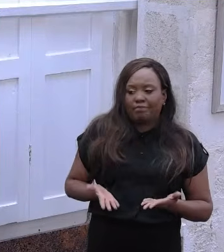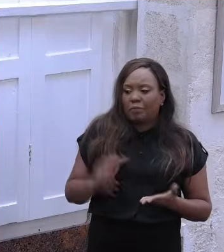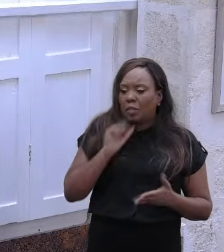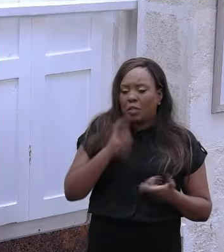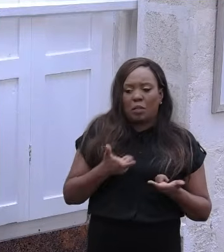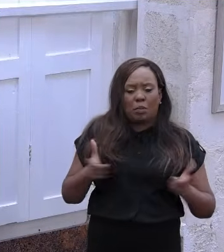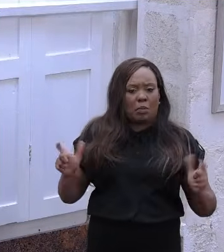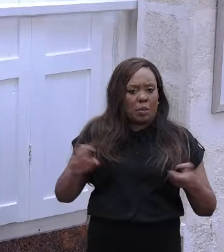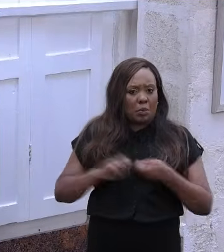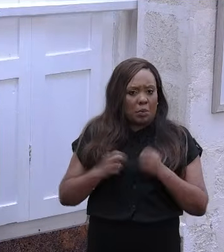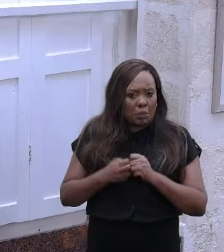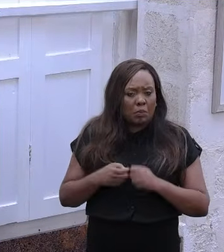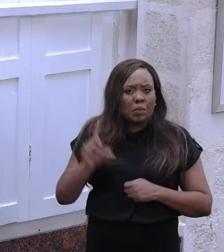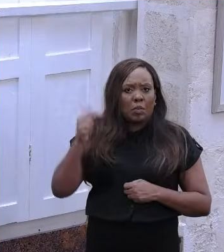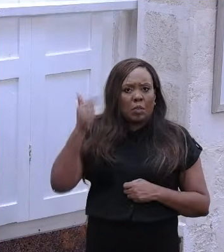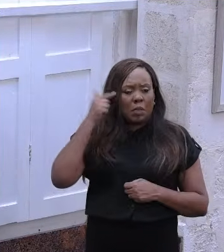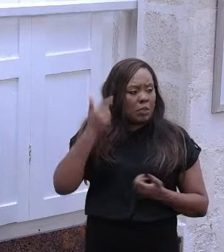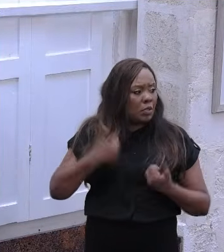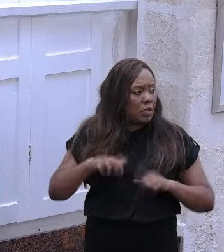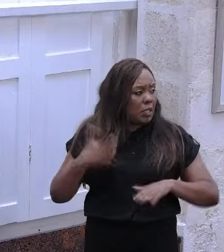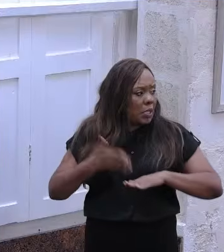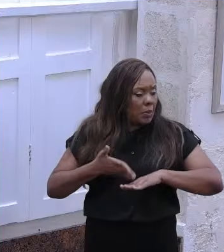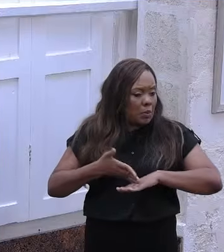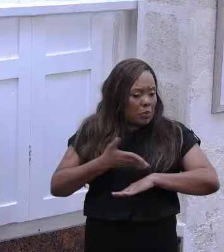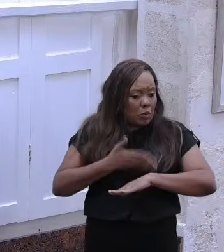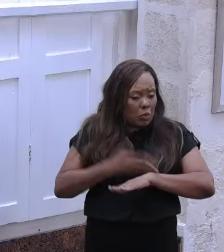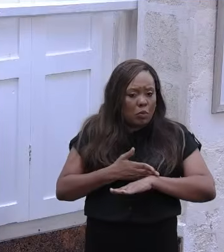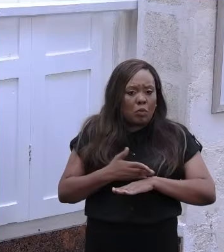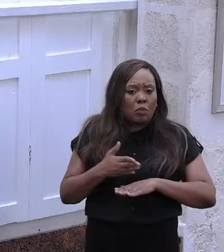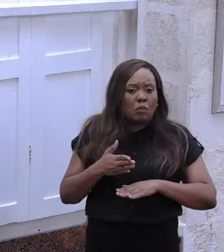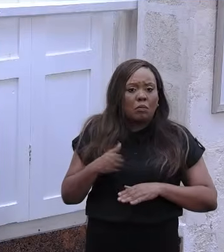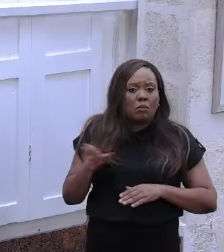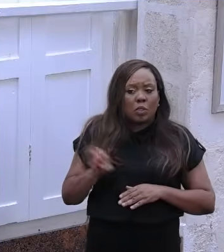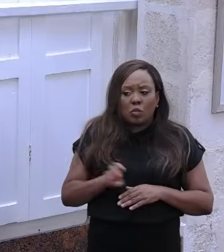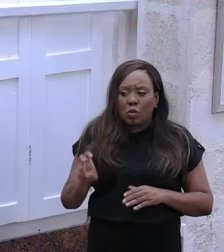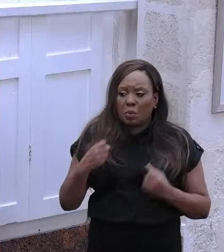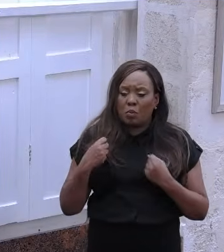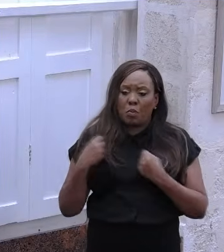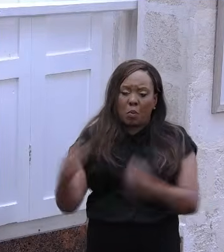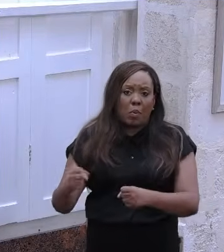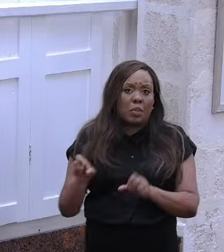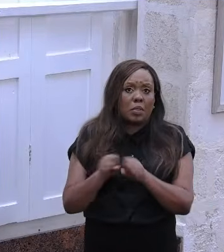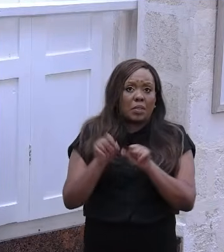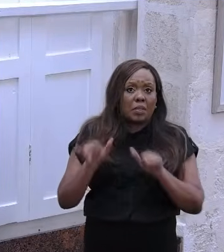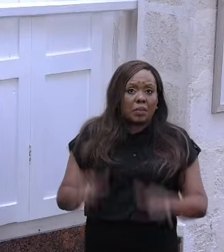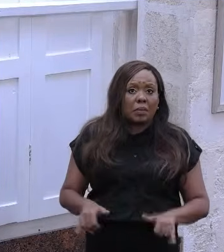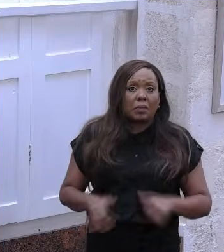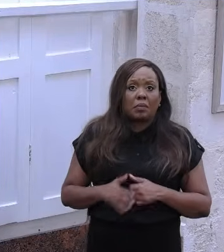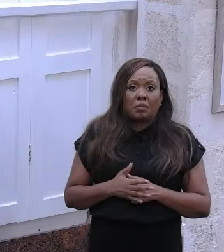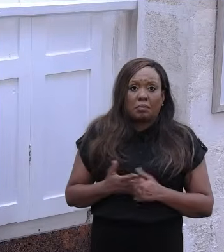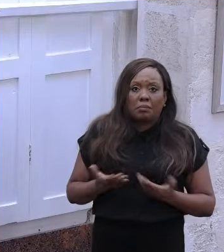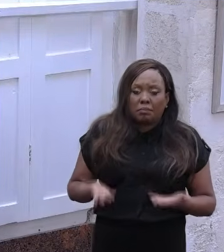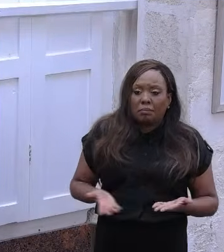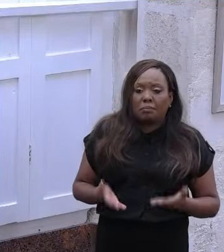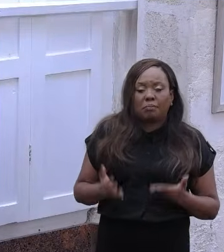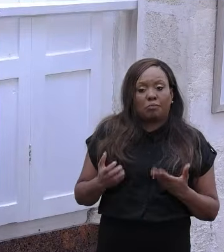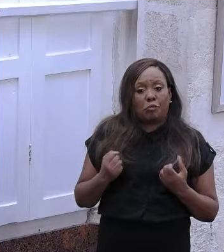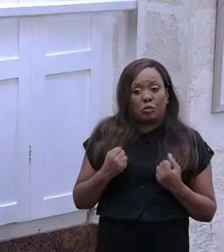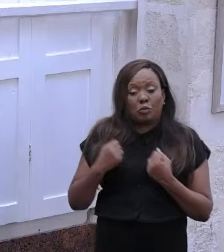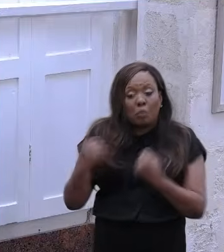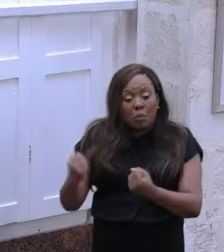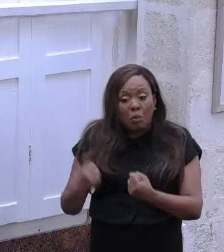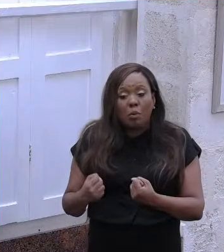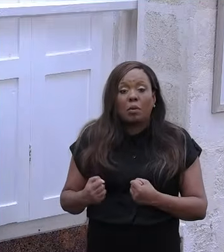lot to improve the public transport system. And if you're going to speak of transport and infrastructure, in the same